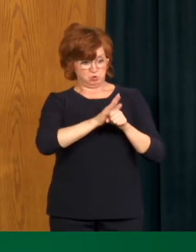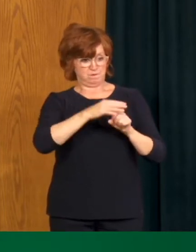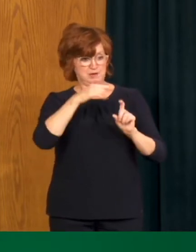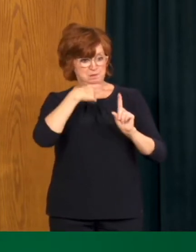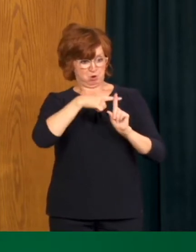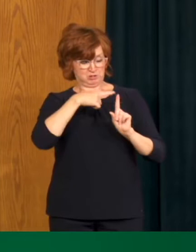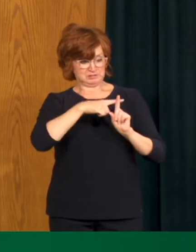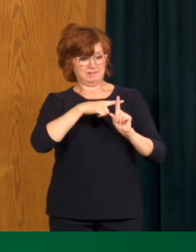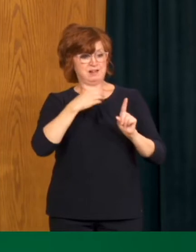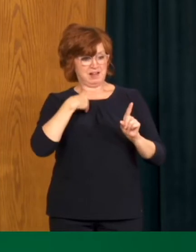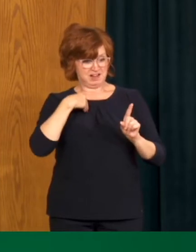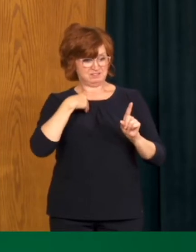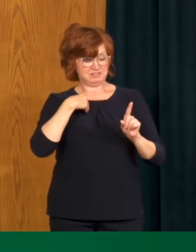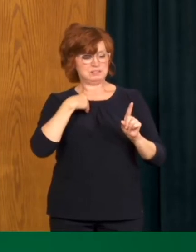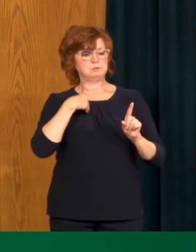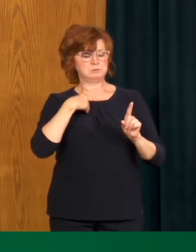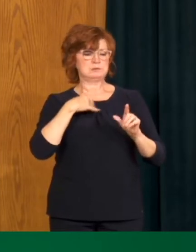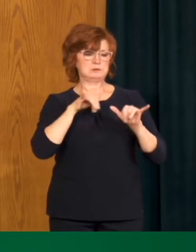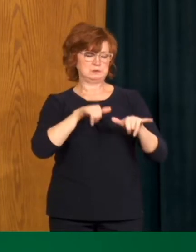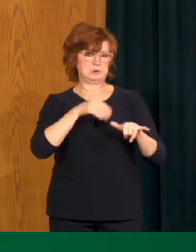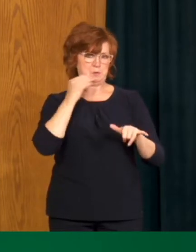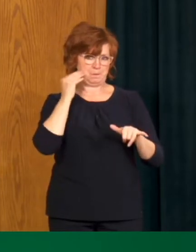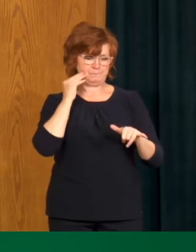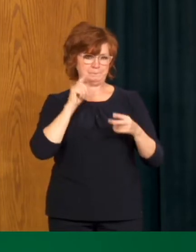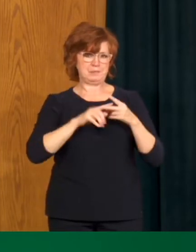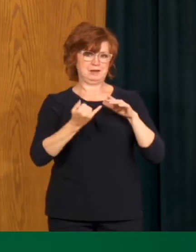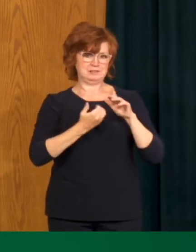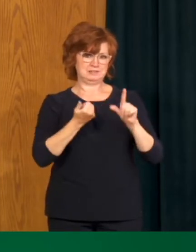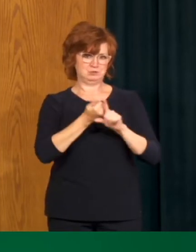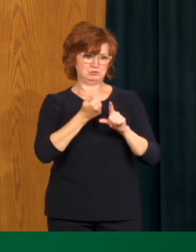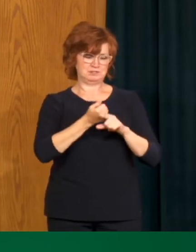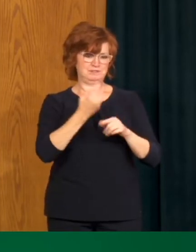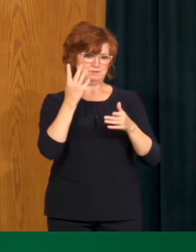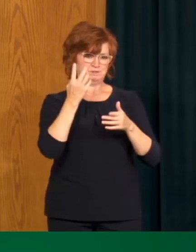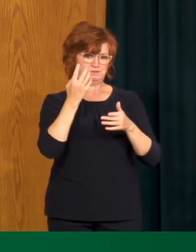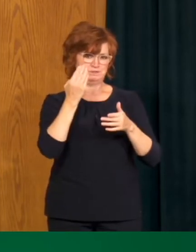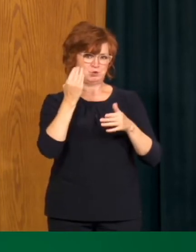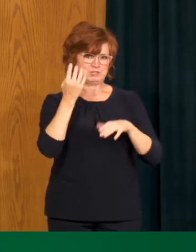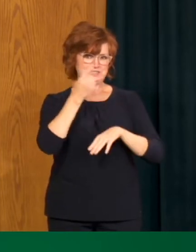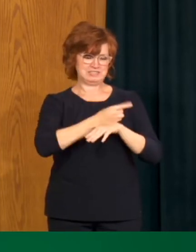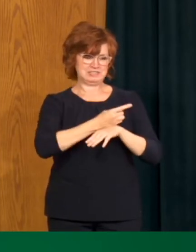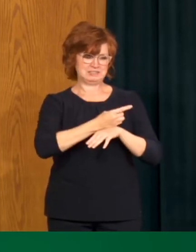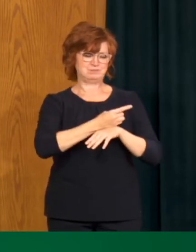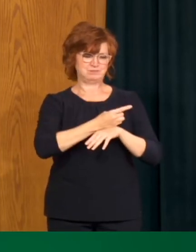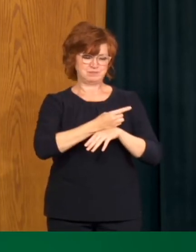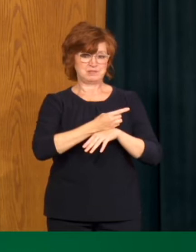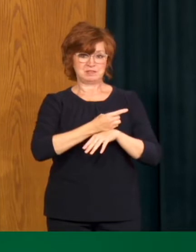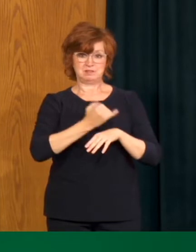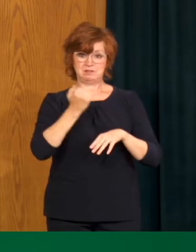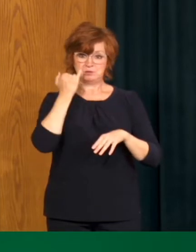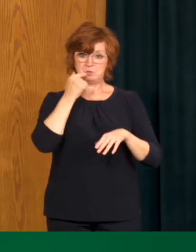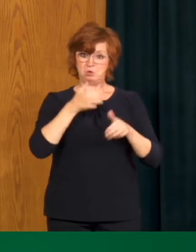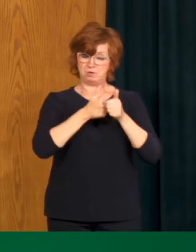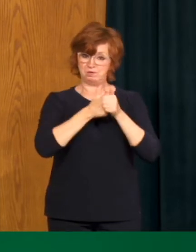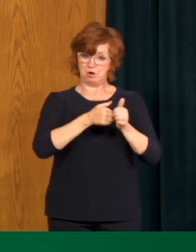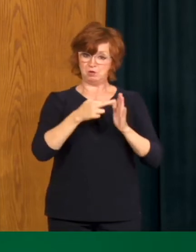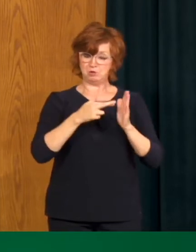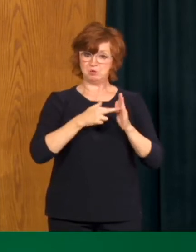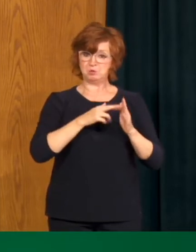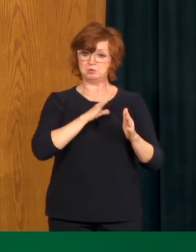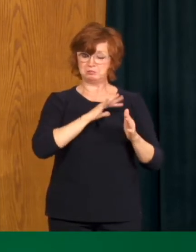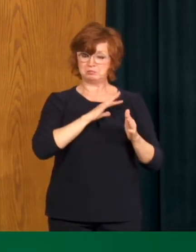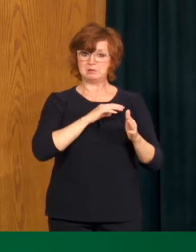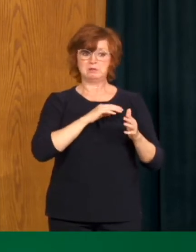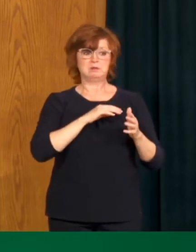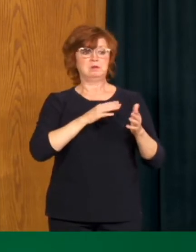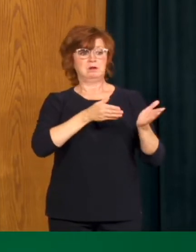doesn't move on its own. It takes a human being to do that. And, as long as folks are being diligent and coming in